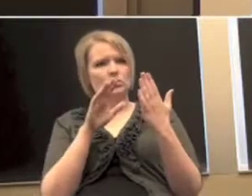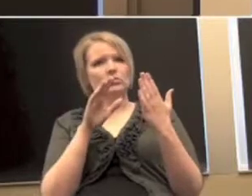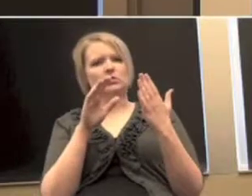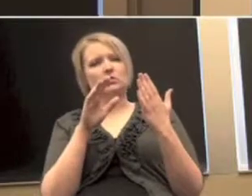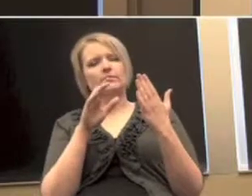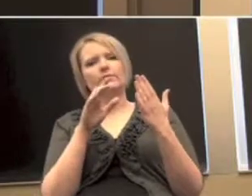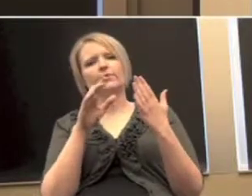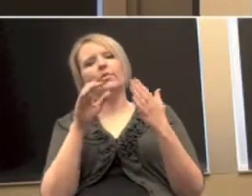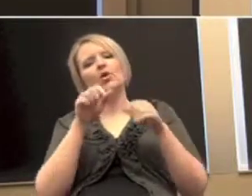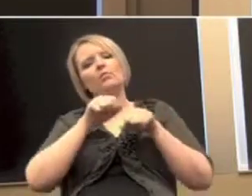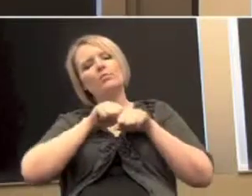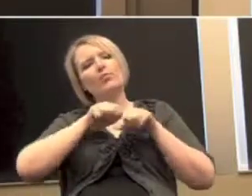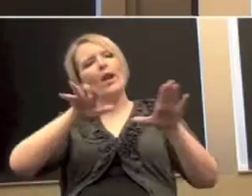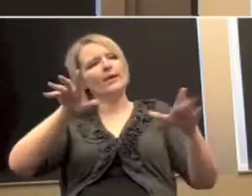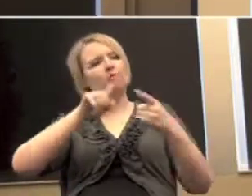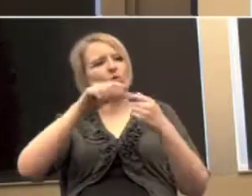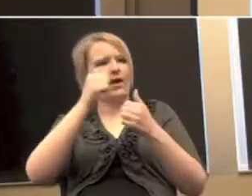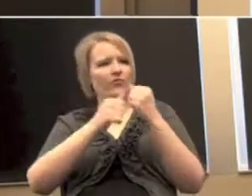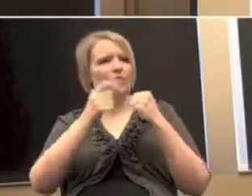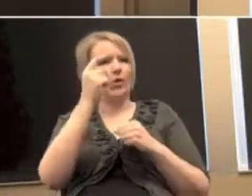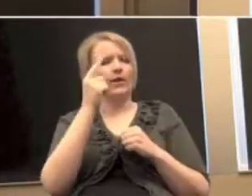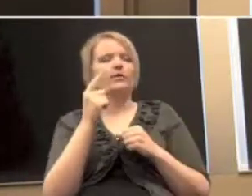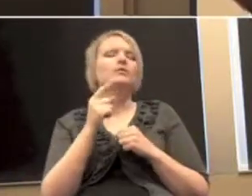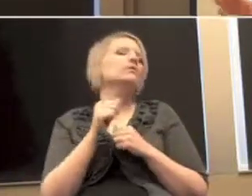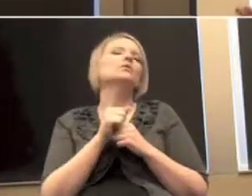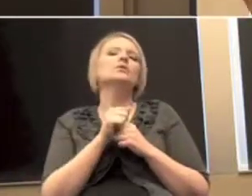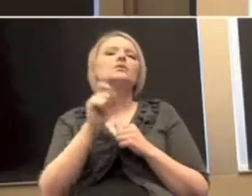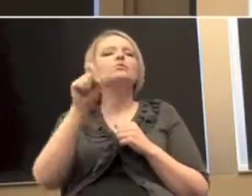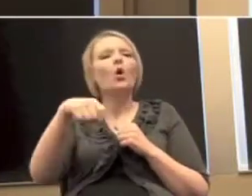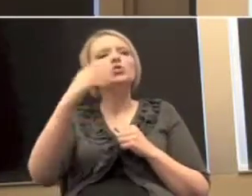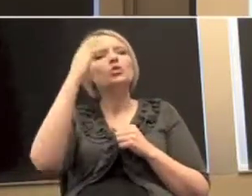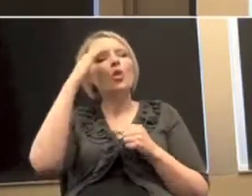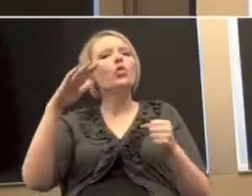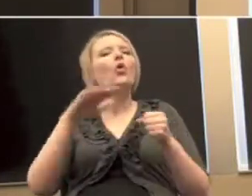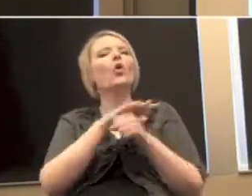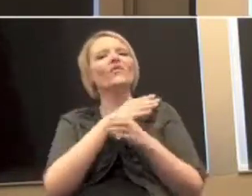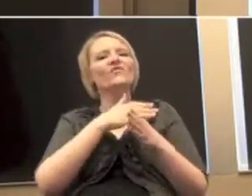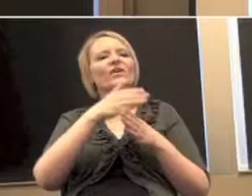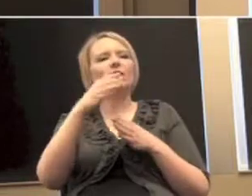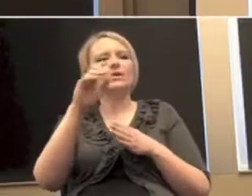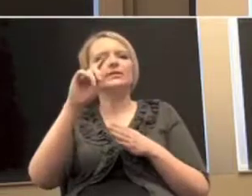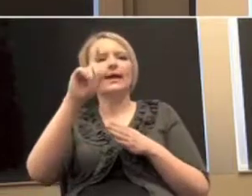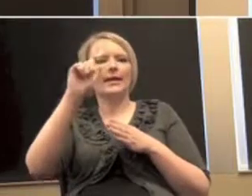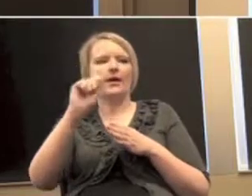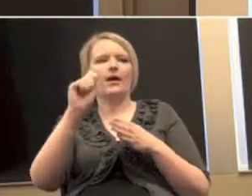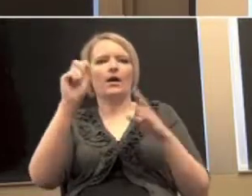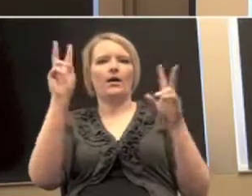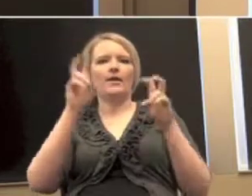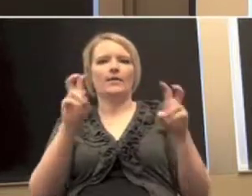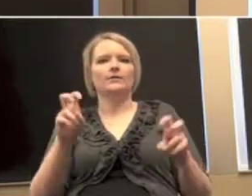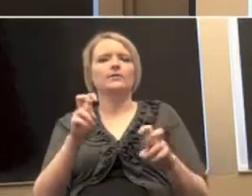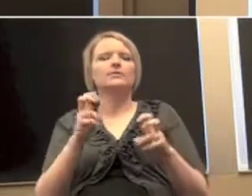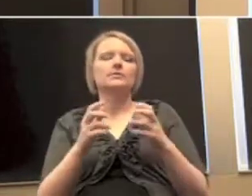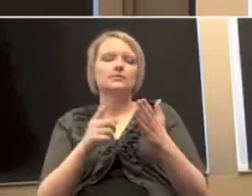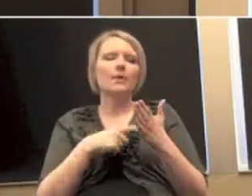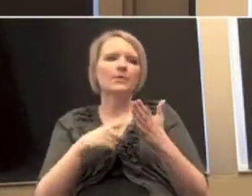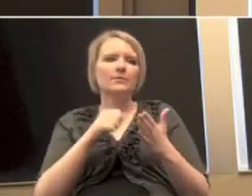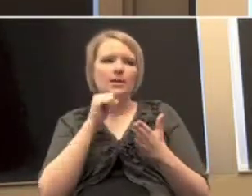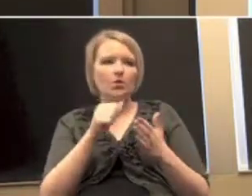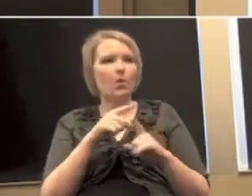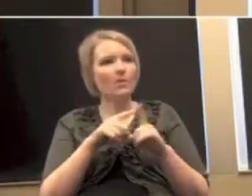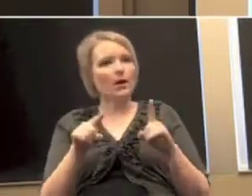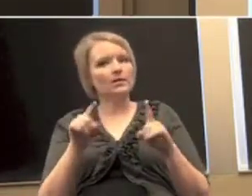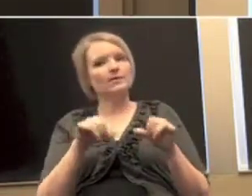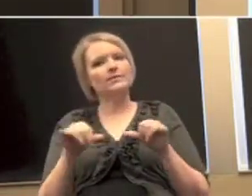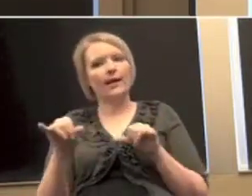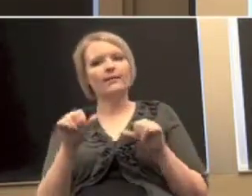everyone. They're supposed to have the knowledge of the entire field of applied behavior analysis. Oftentimes they don't. And it's like anything else. You